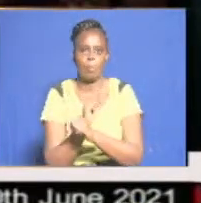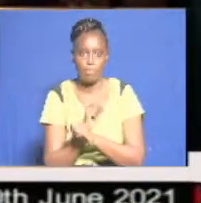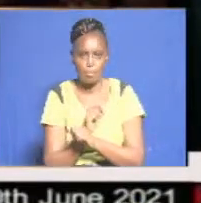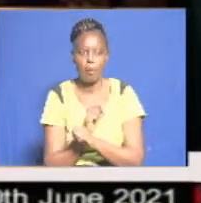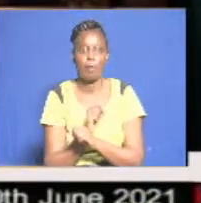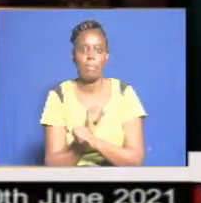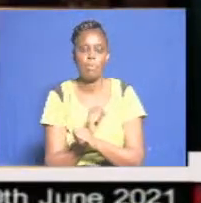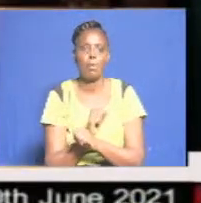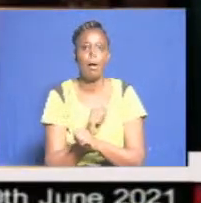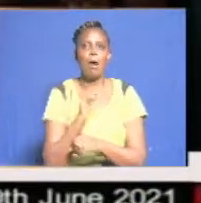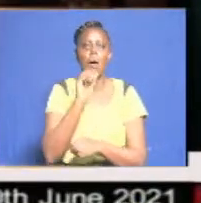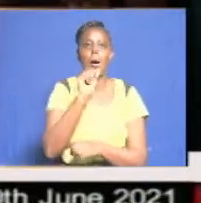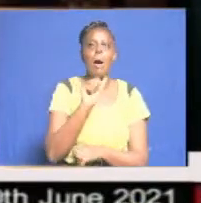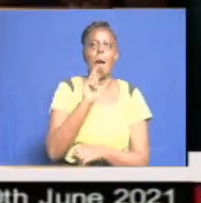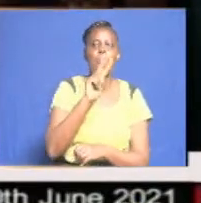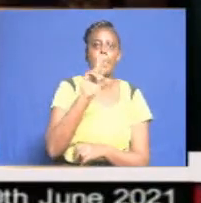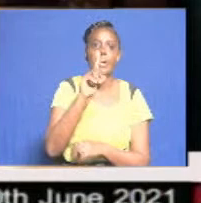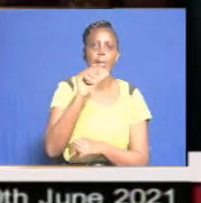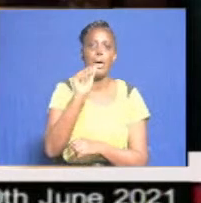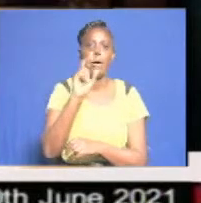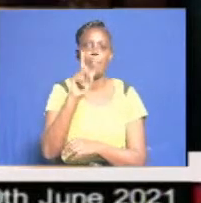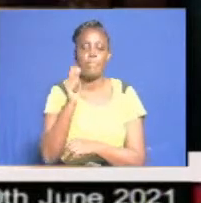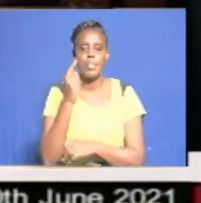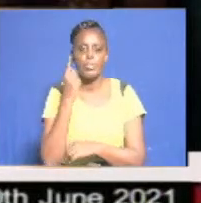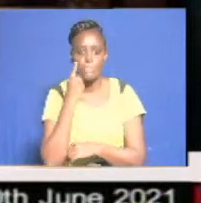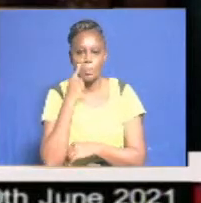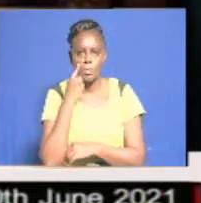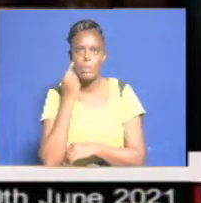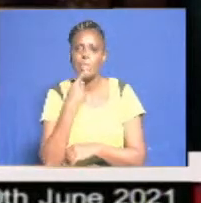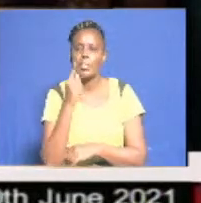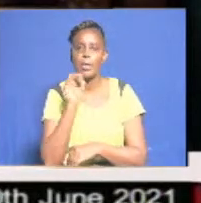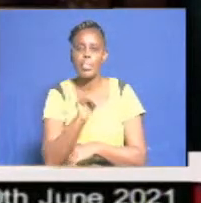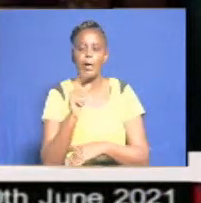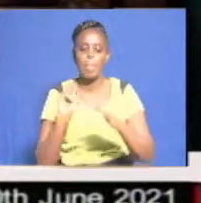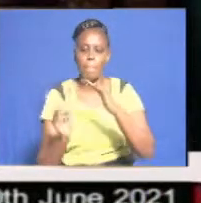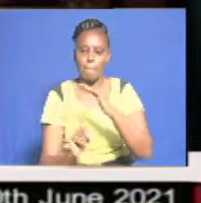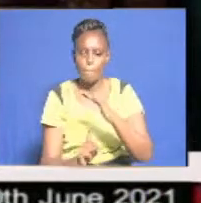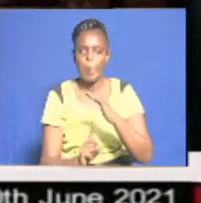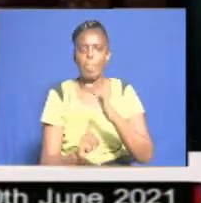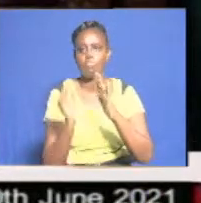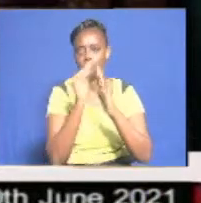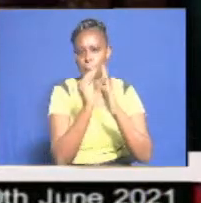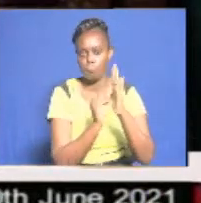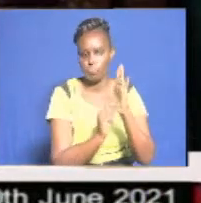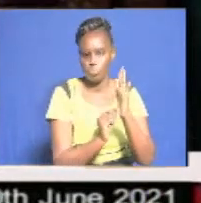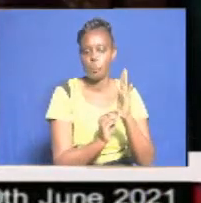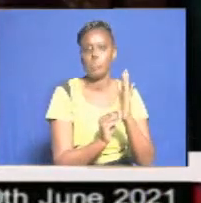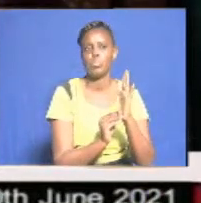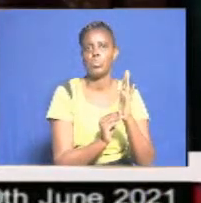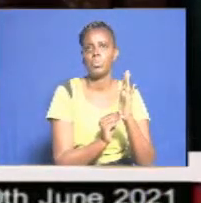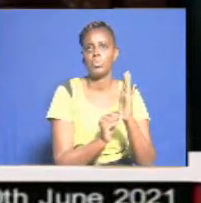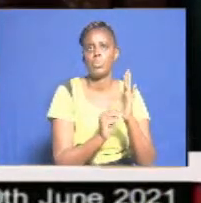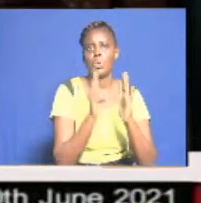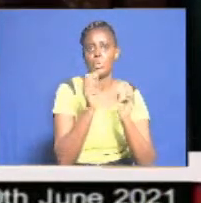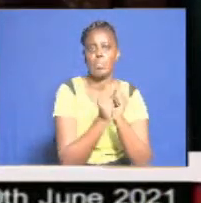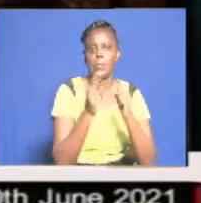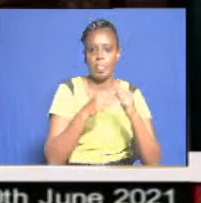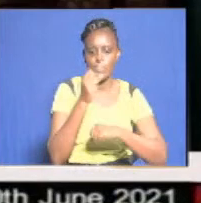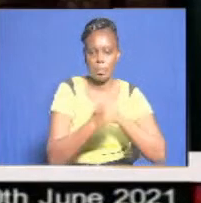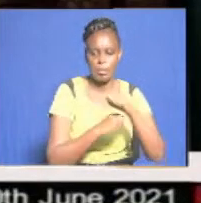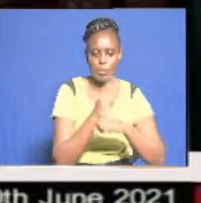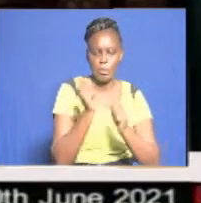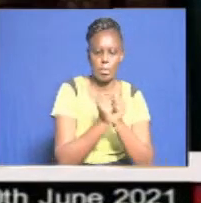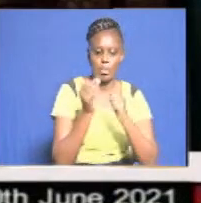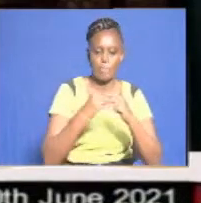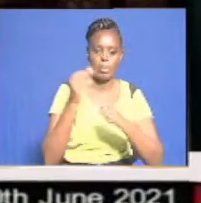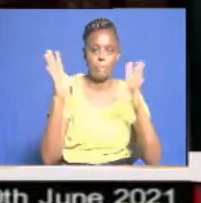an affidavit on oath averring that the ministry had factored the decreed amounts in the 2017-2018